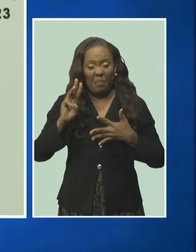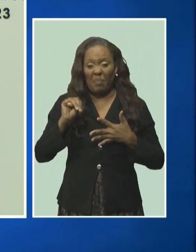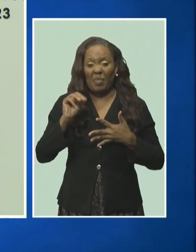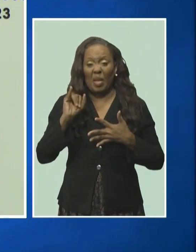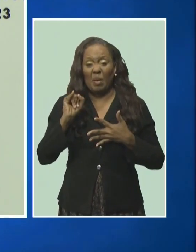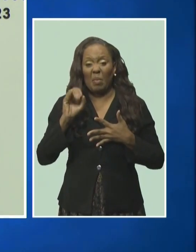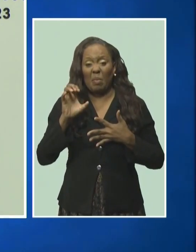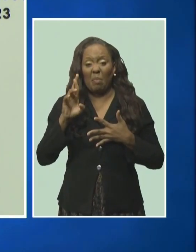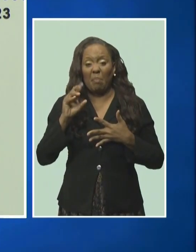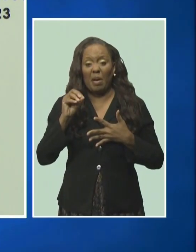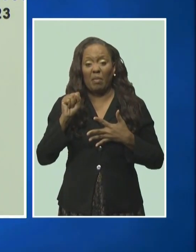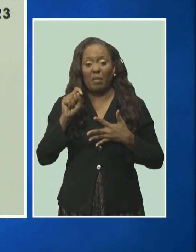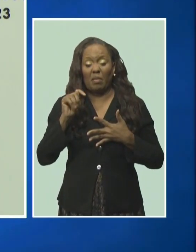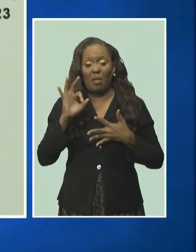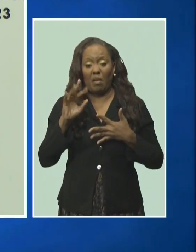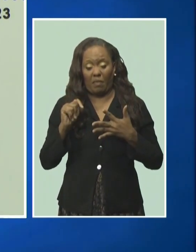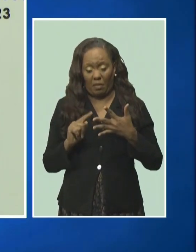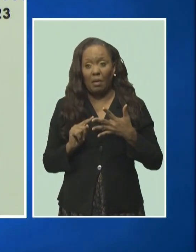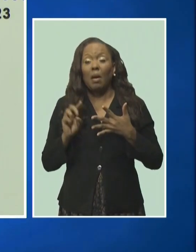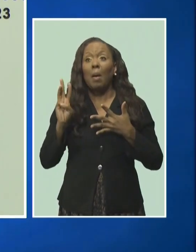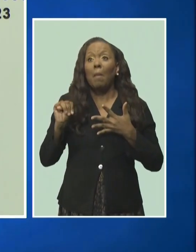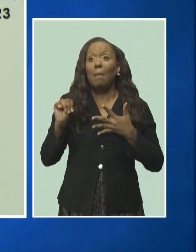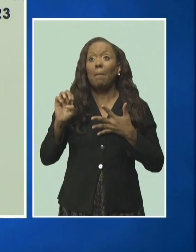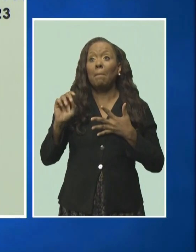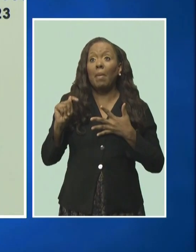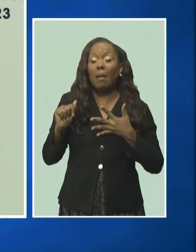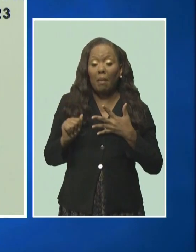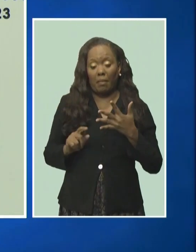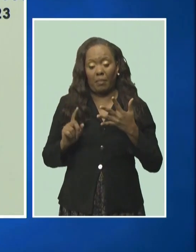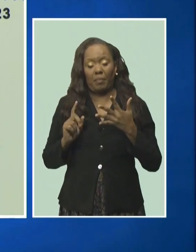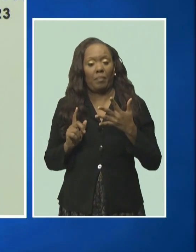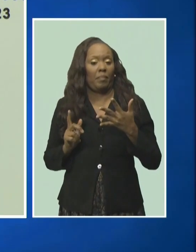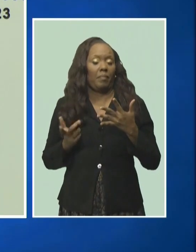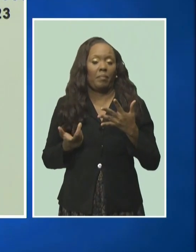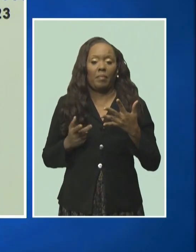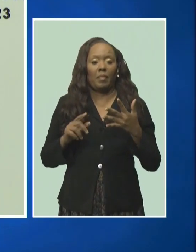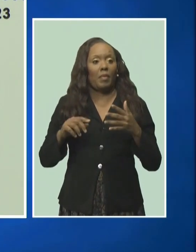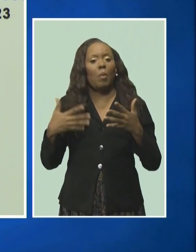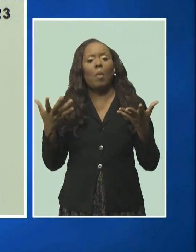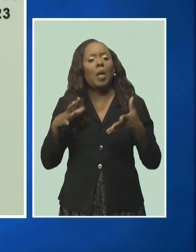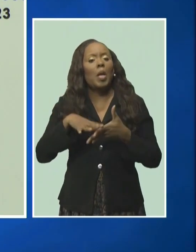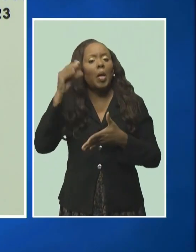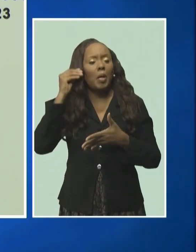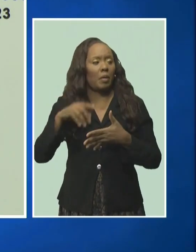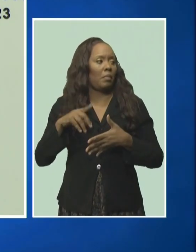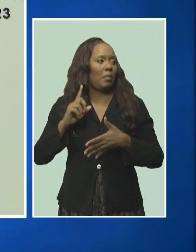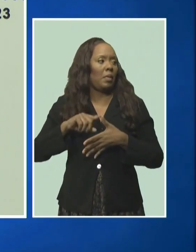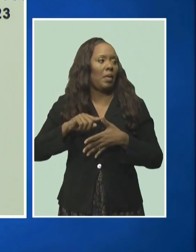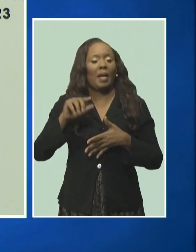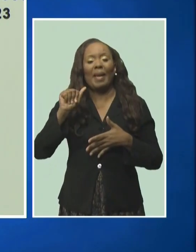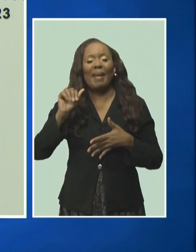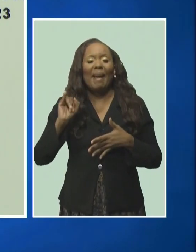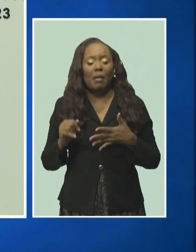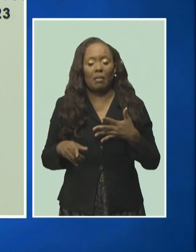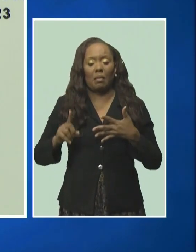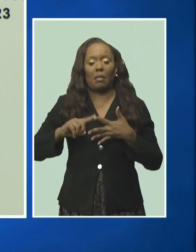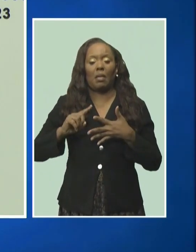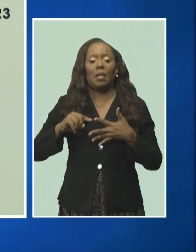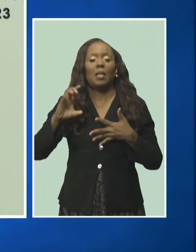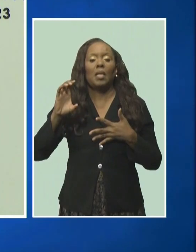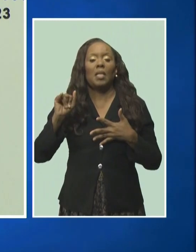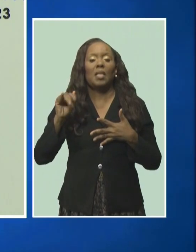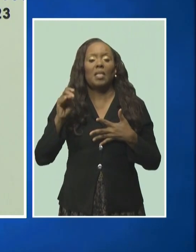decisions that shape their future. Trevor Thorpe reports. Minister Ishmael told the participants the I Am conference will positively